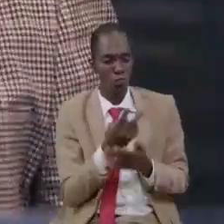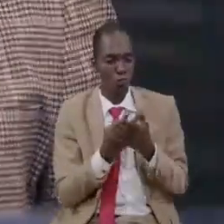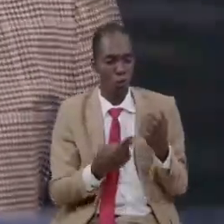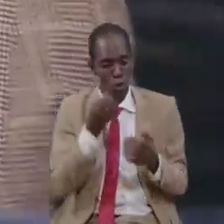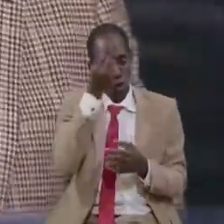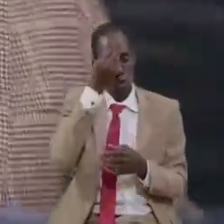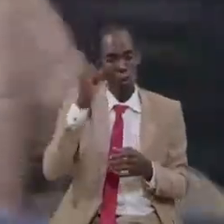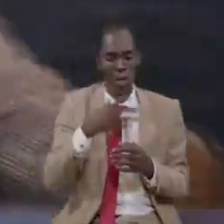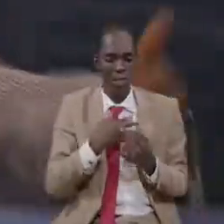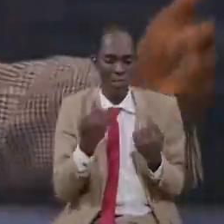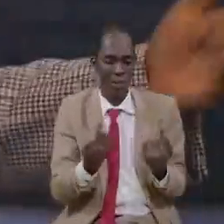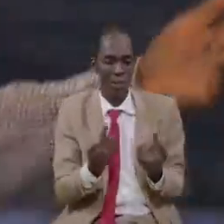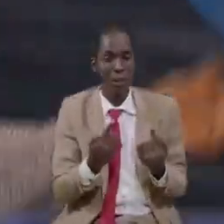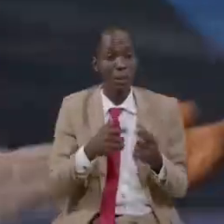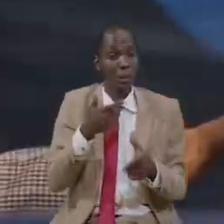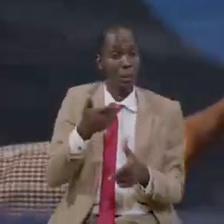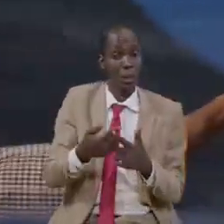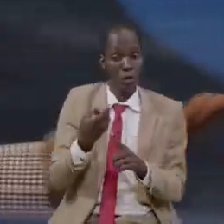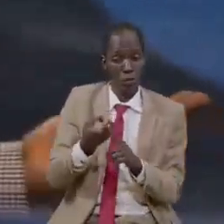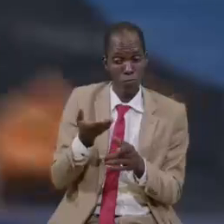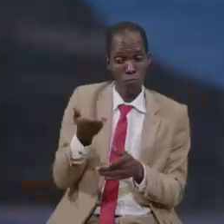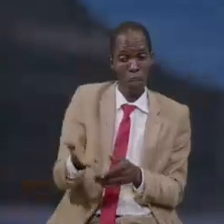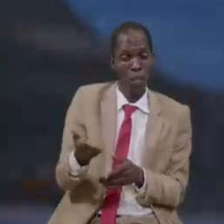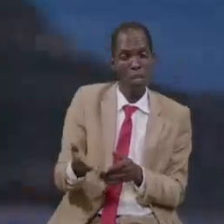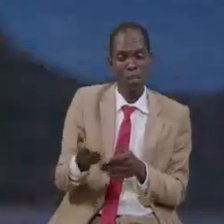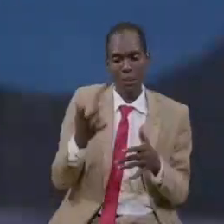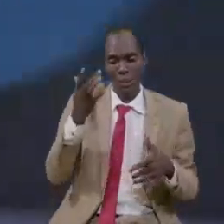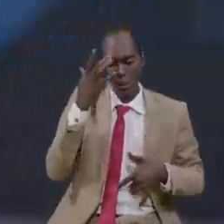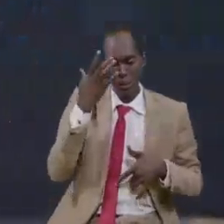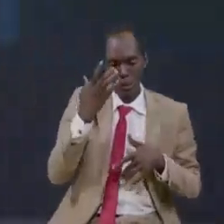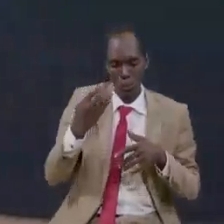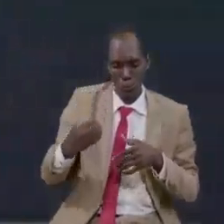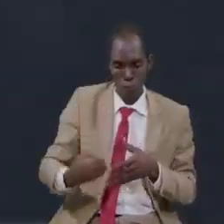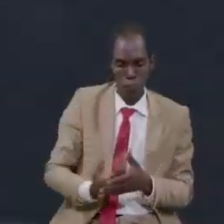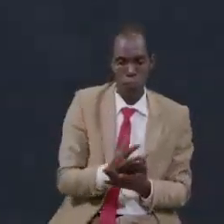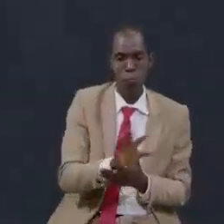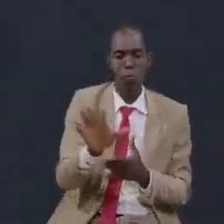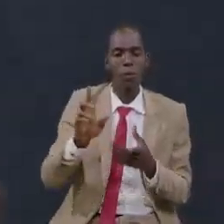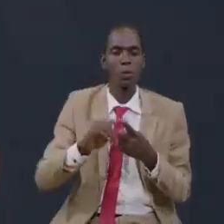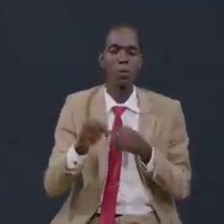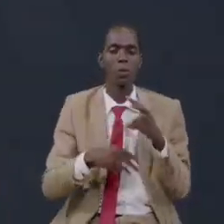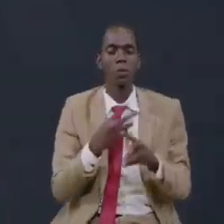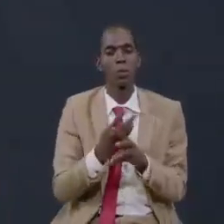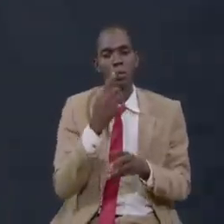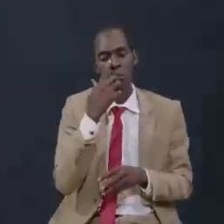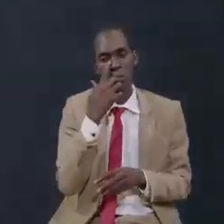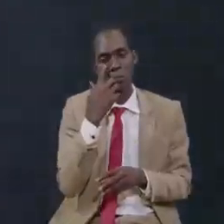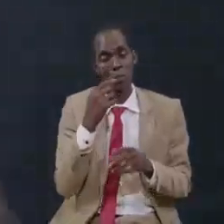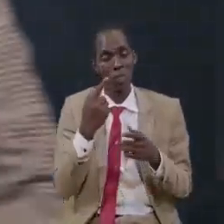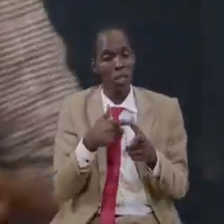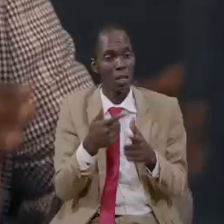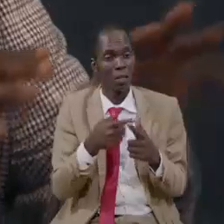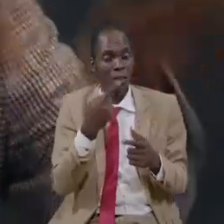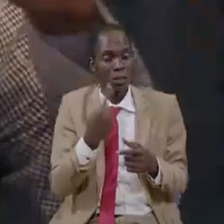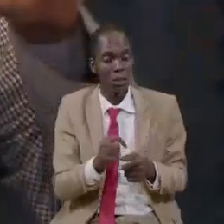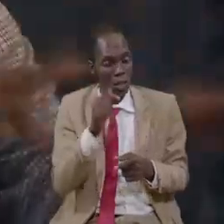sickness came into the world. And the devil that they yielded to, that